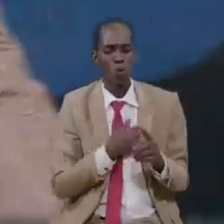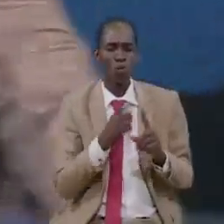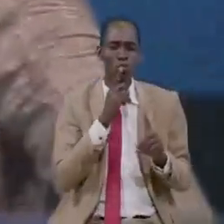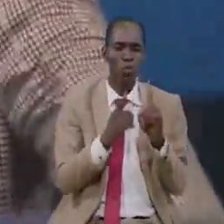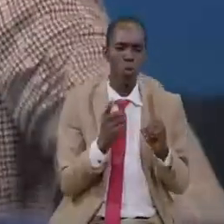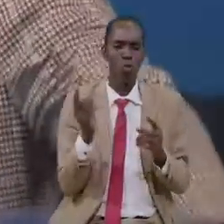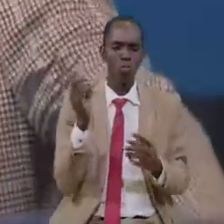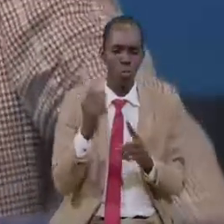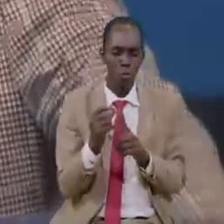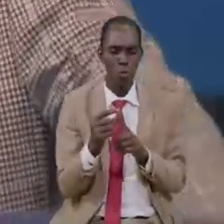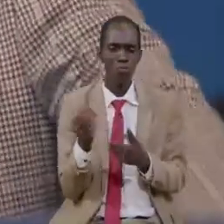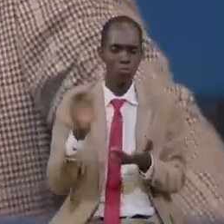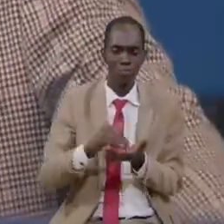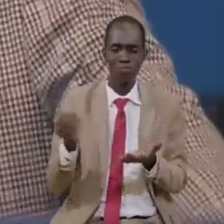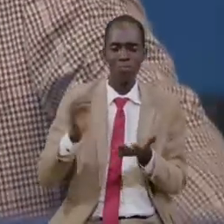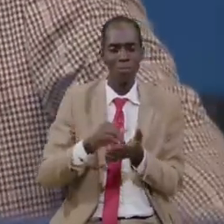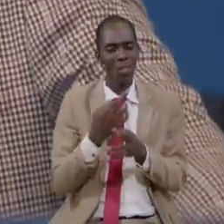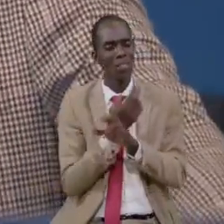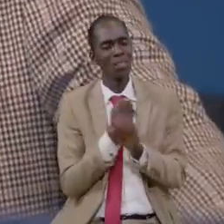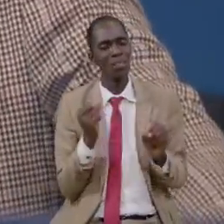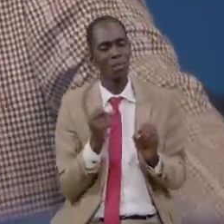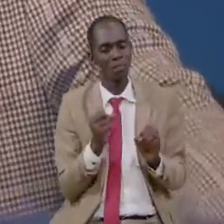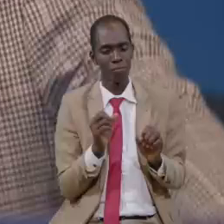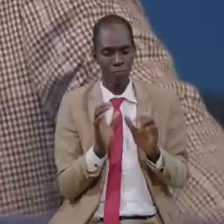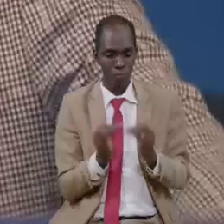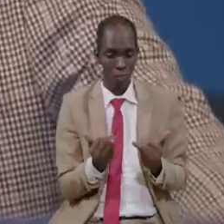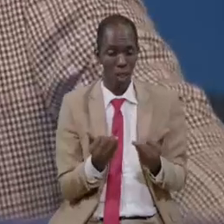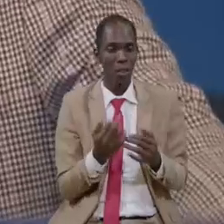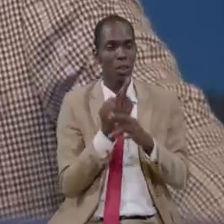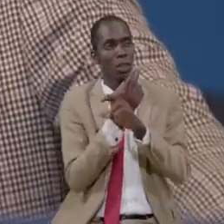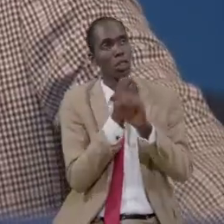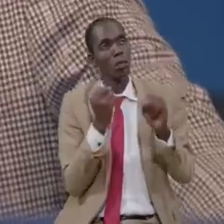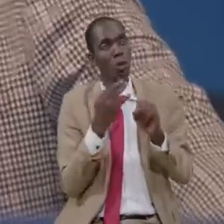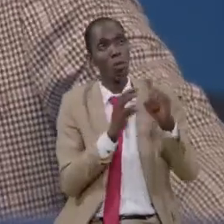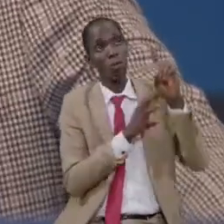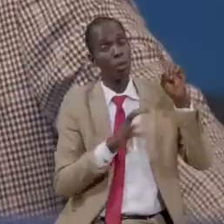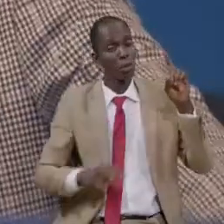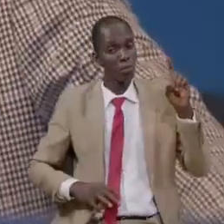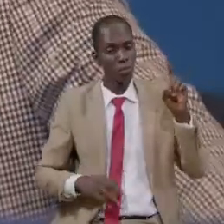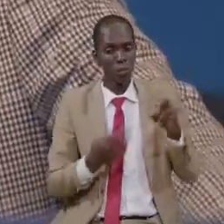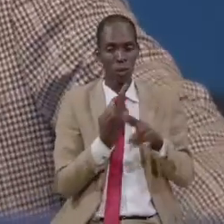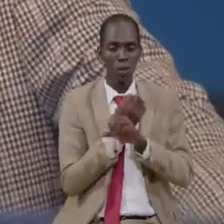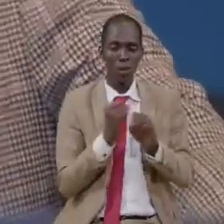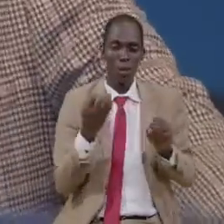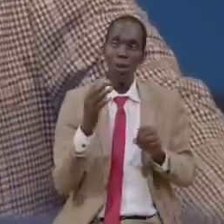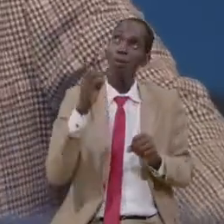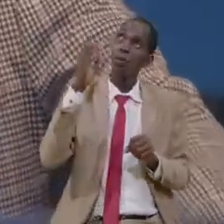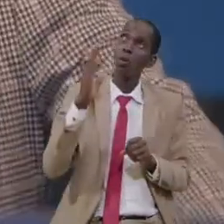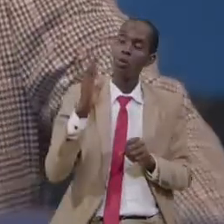redemption of Christ, of God, through Christ,